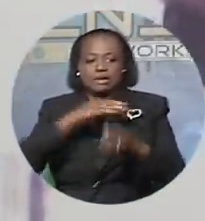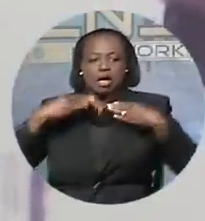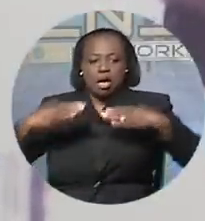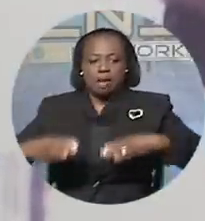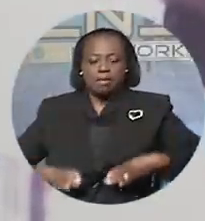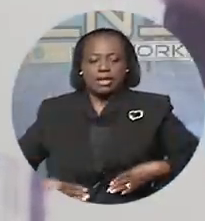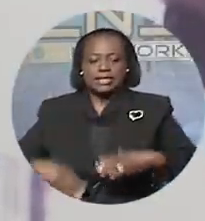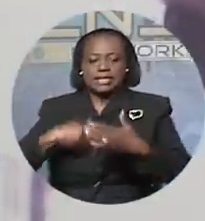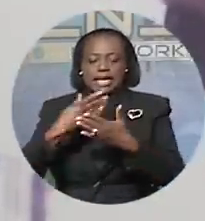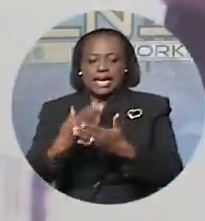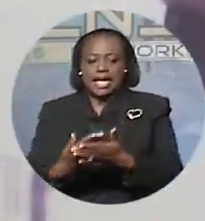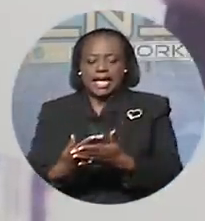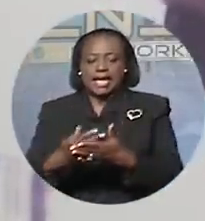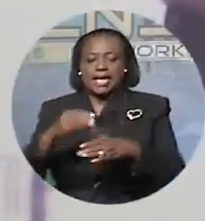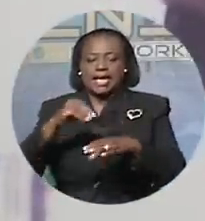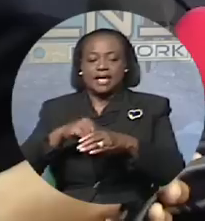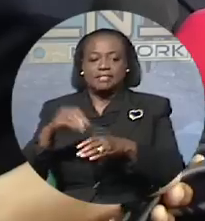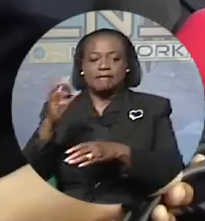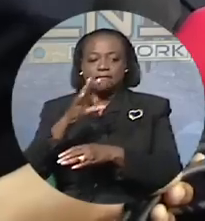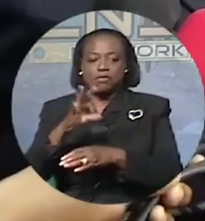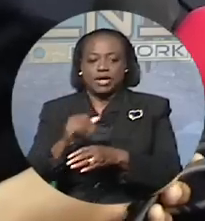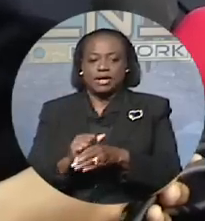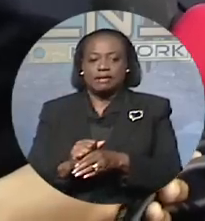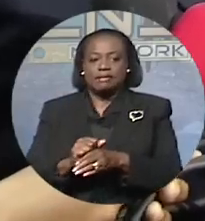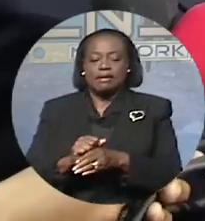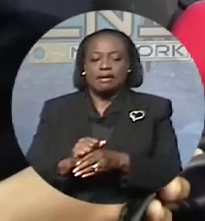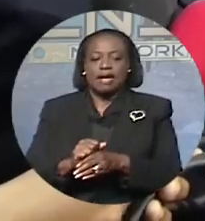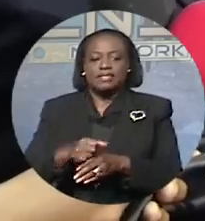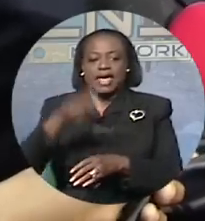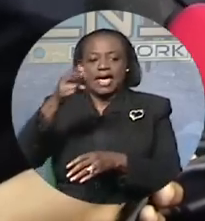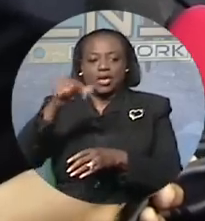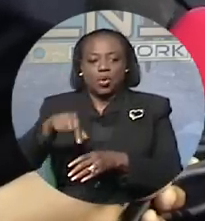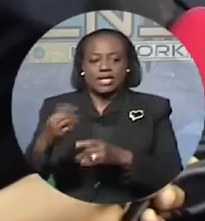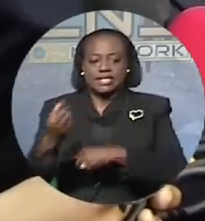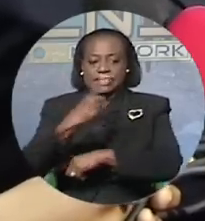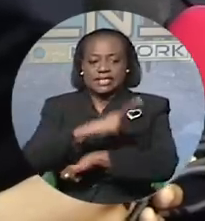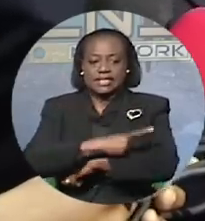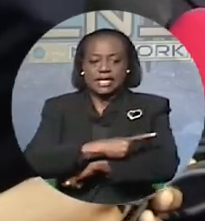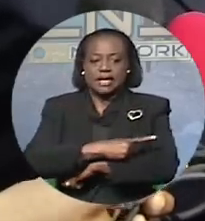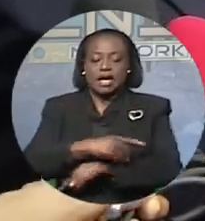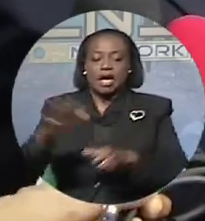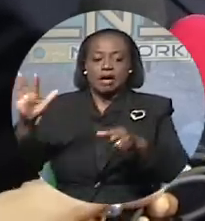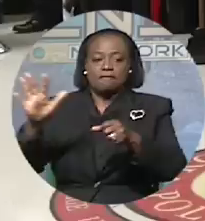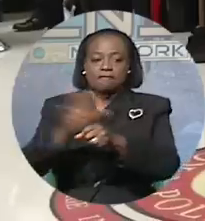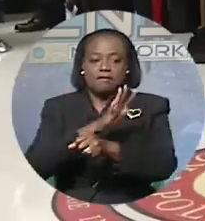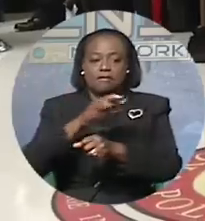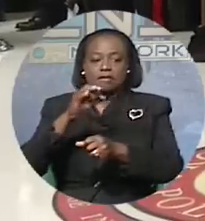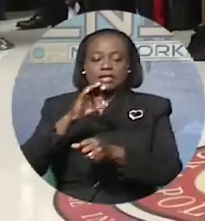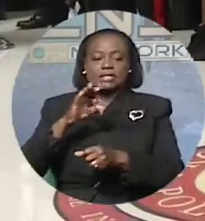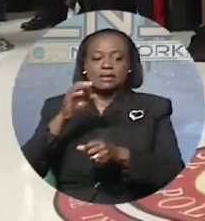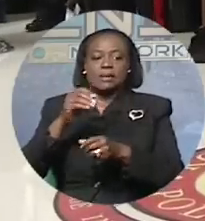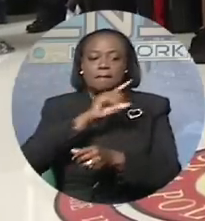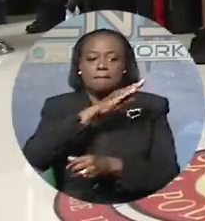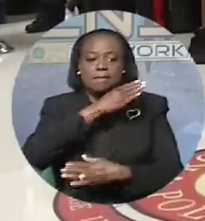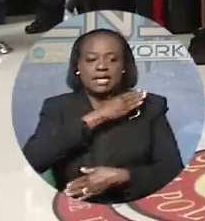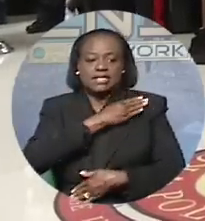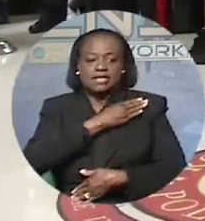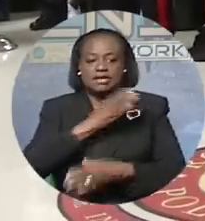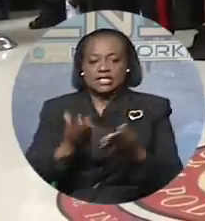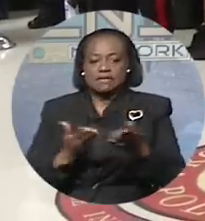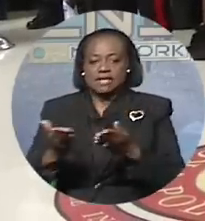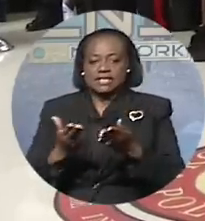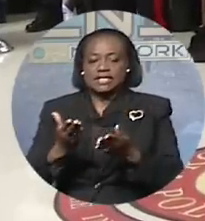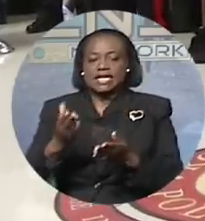Paul Farquharson Conference Center at the police headquarters today. A full military service for Mr. Bonamy is set for tomorrow at 11 o'clock at St.